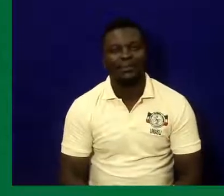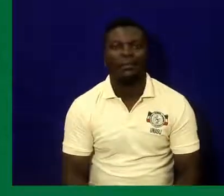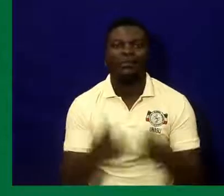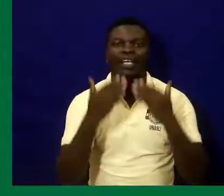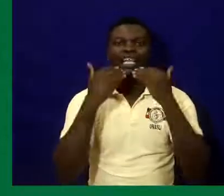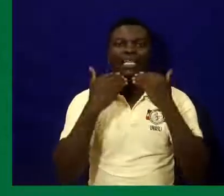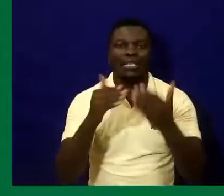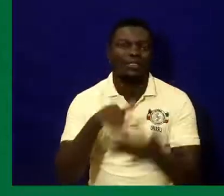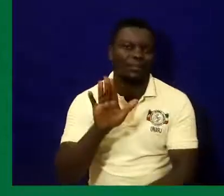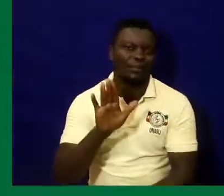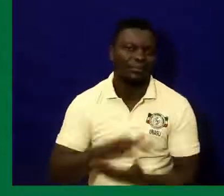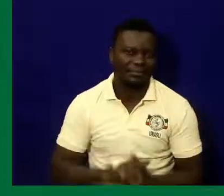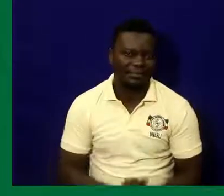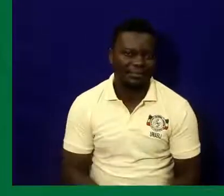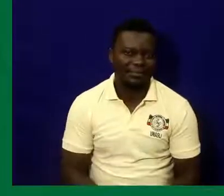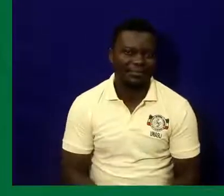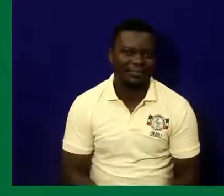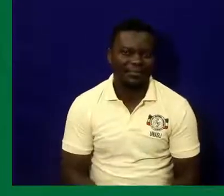Thank you so much.